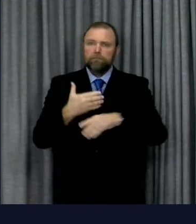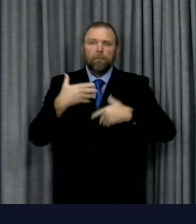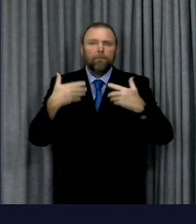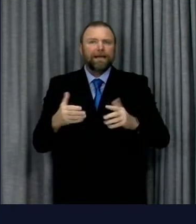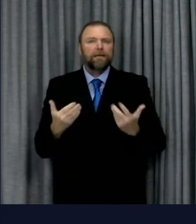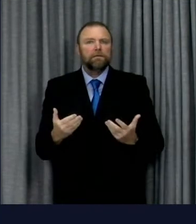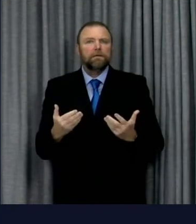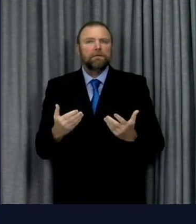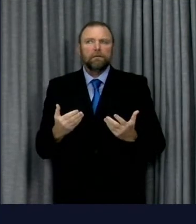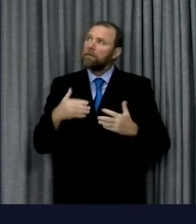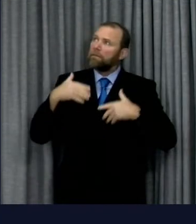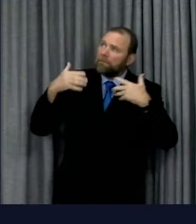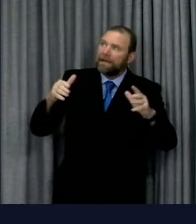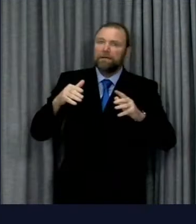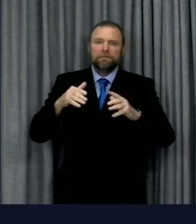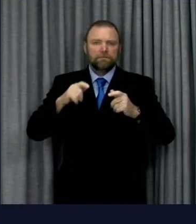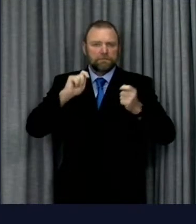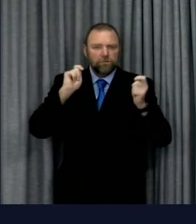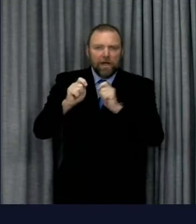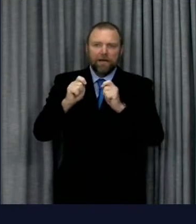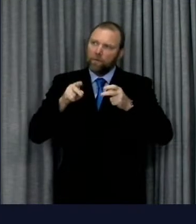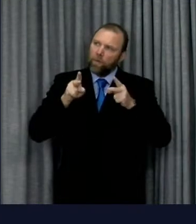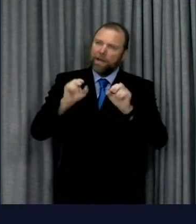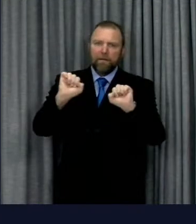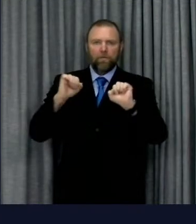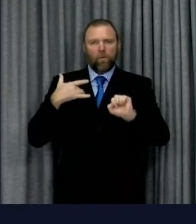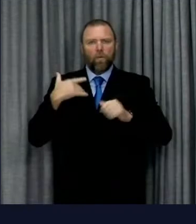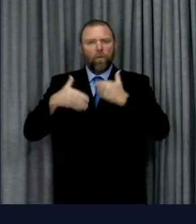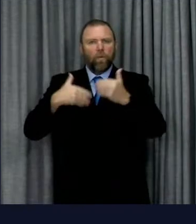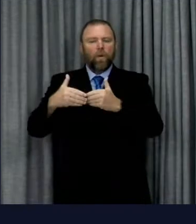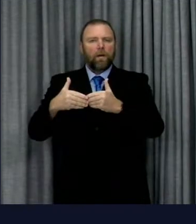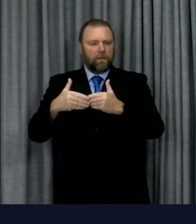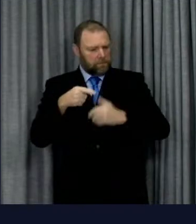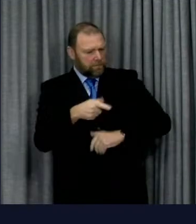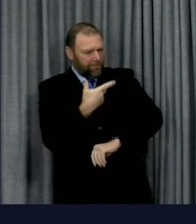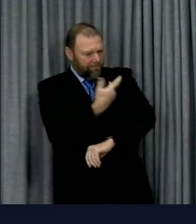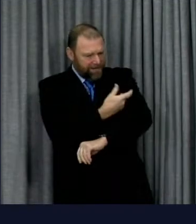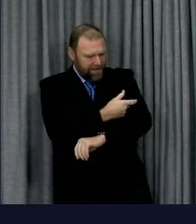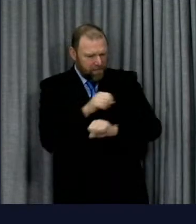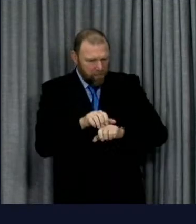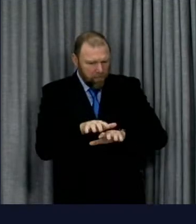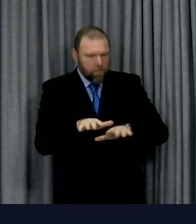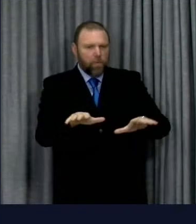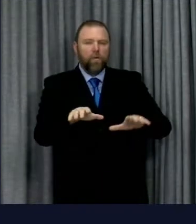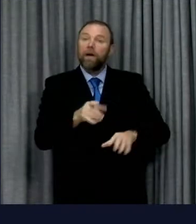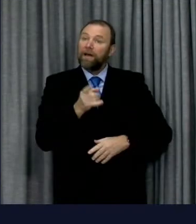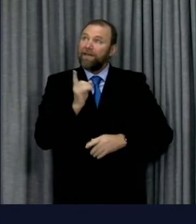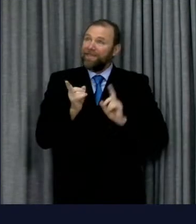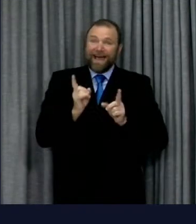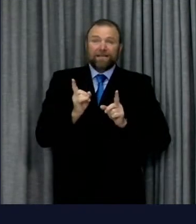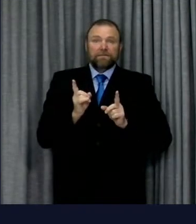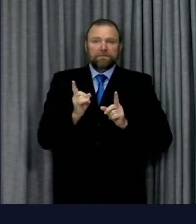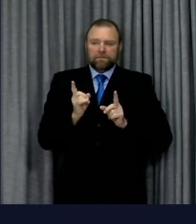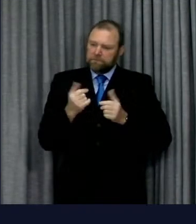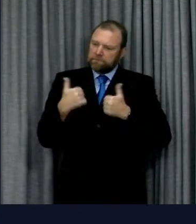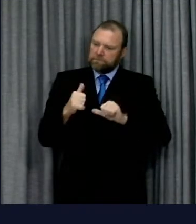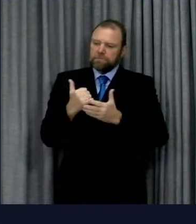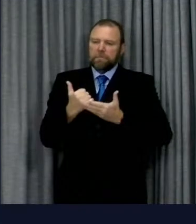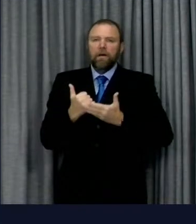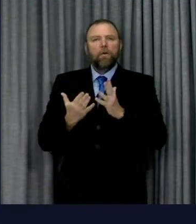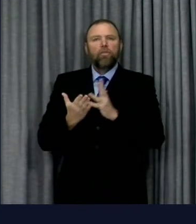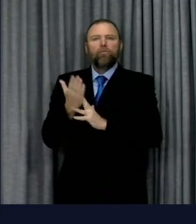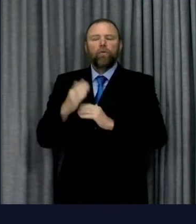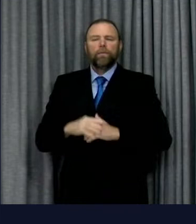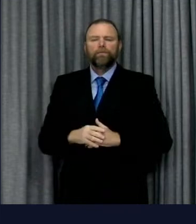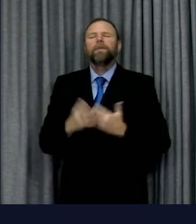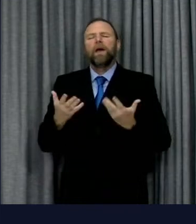programme that has helped us through this very challenging period. Now, I wanted to begin by showing you